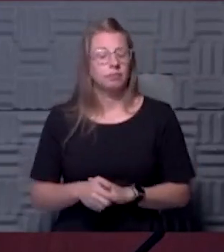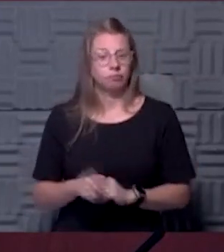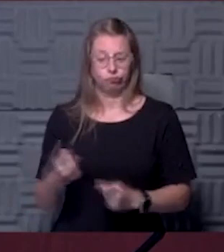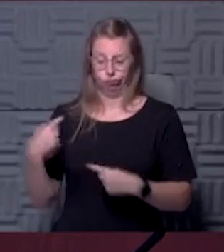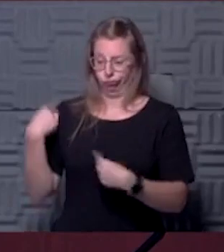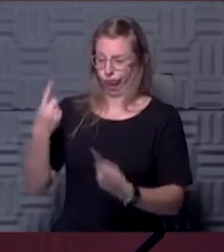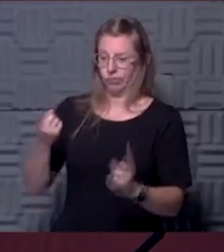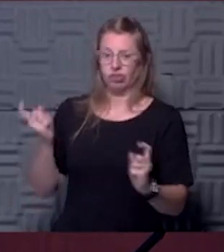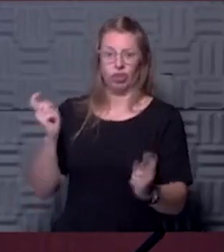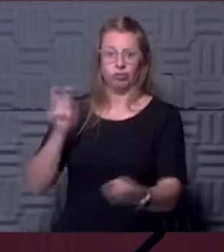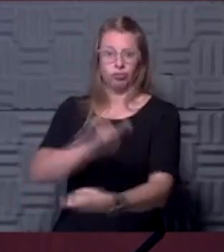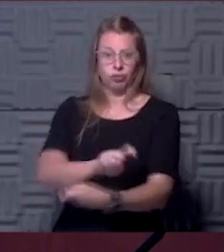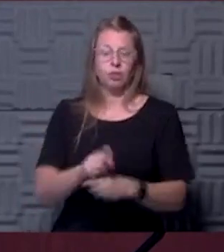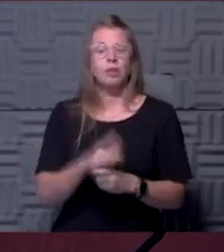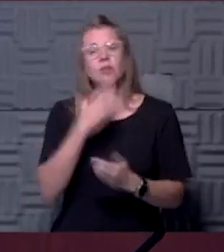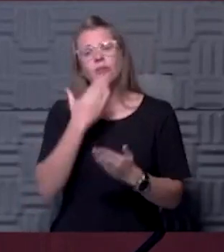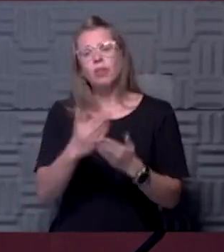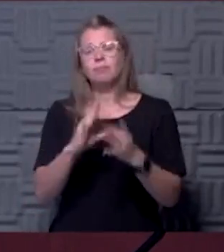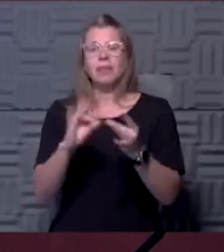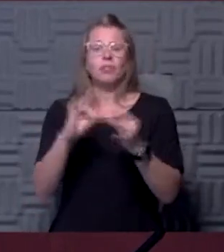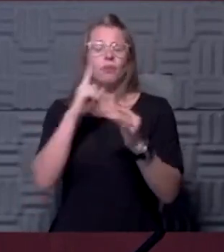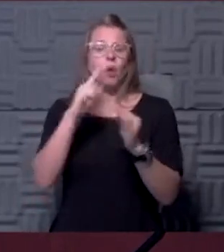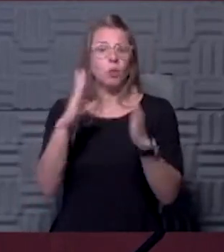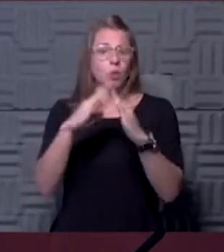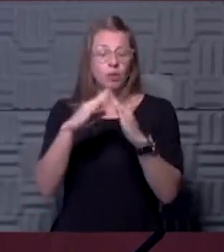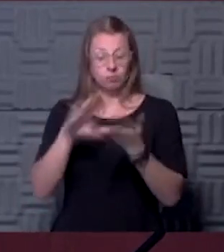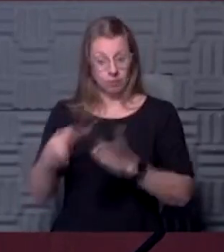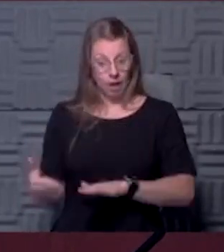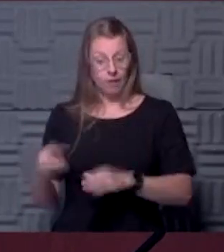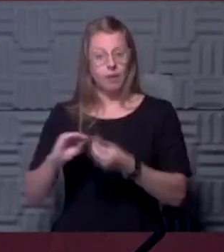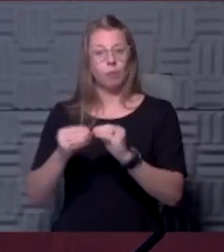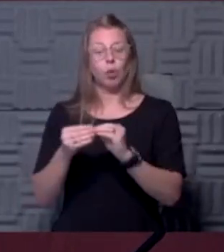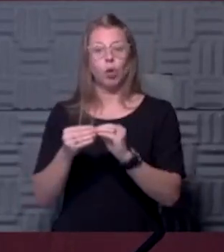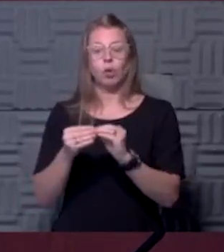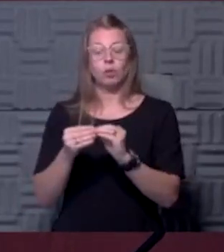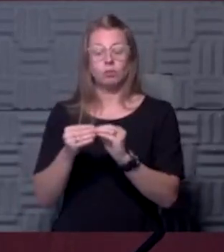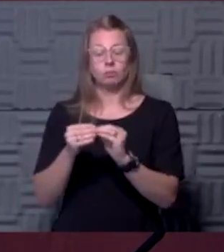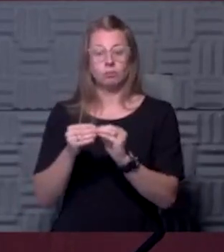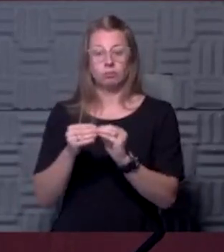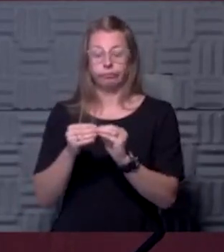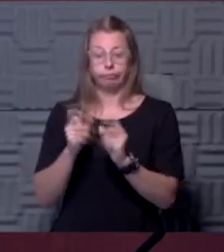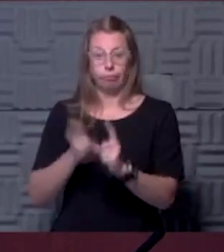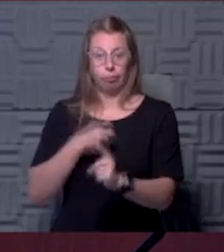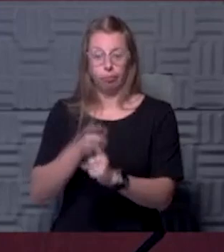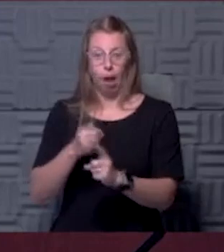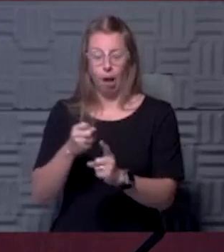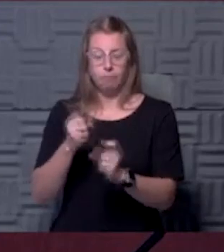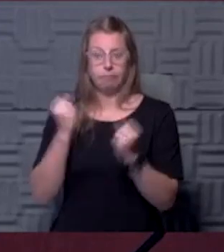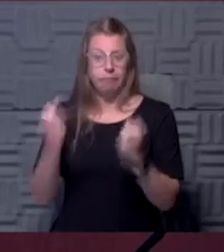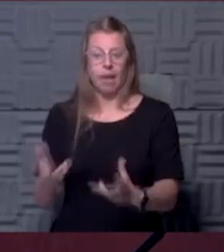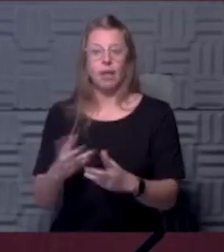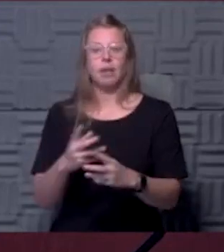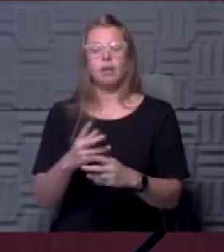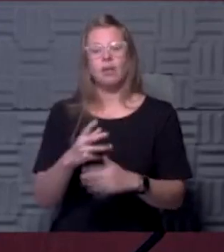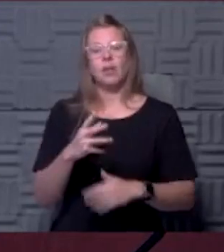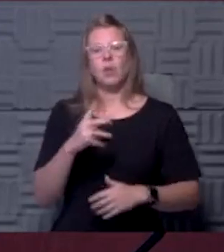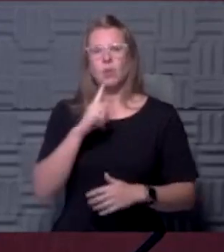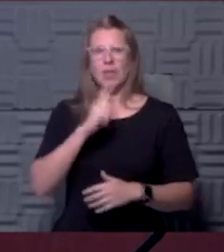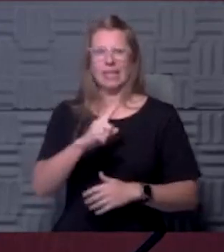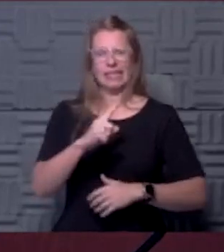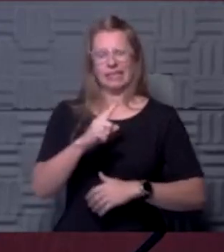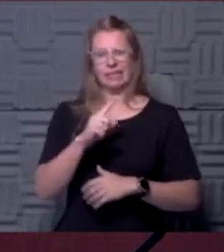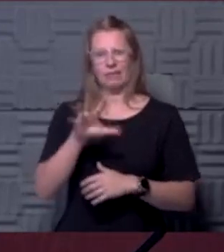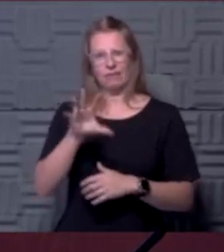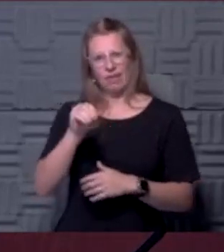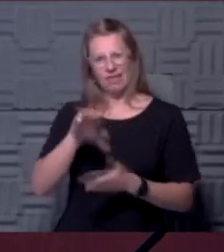good message for the community that although the death numbers have not been huge, right? We're somewhere shy of 50 deaths total since